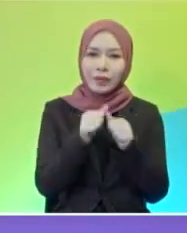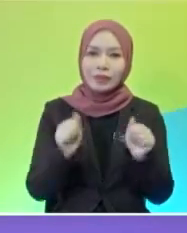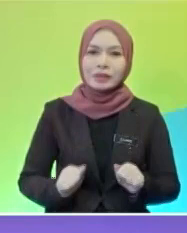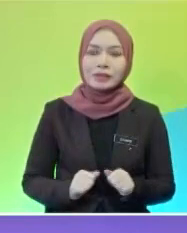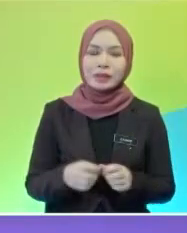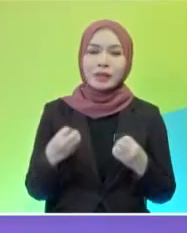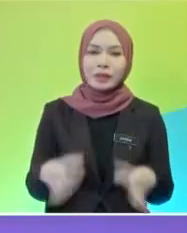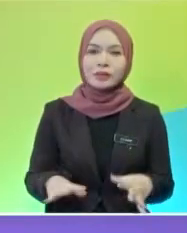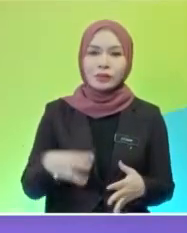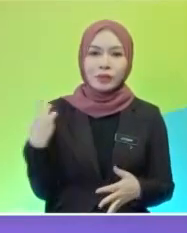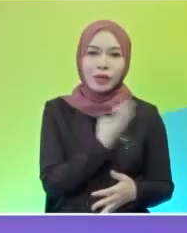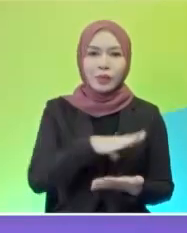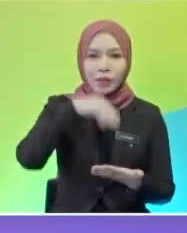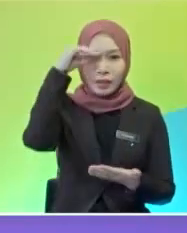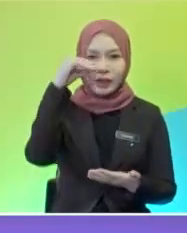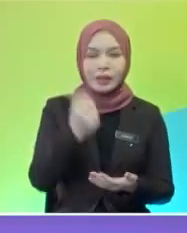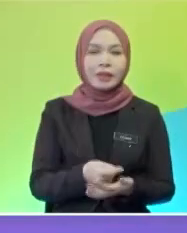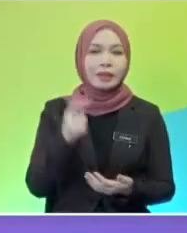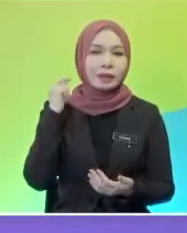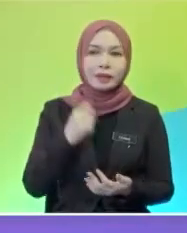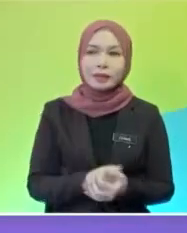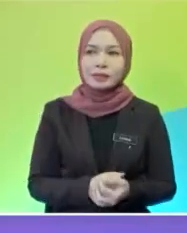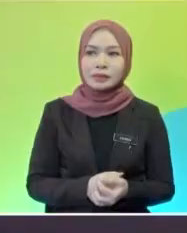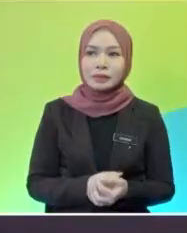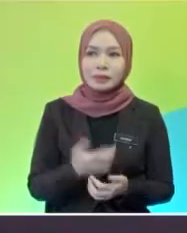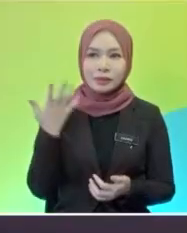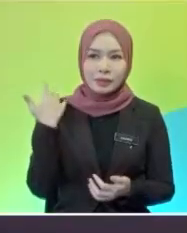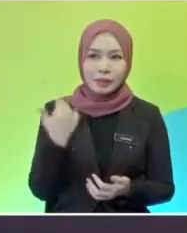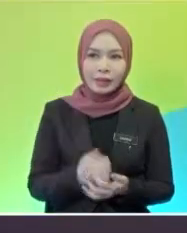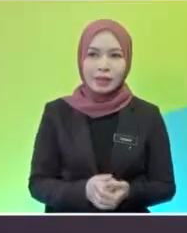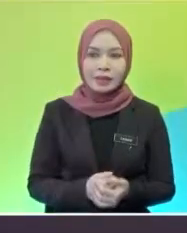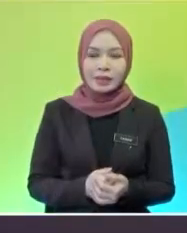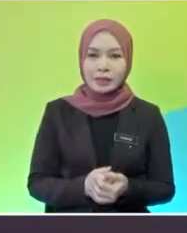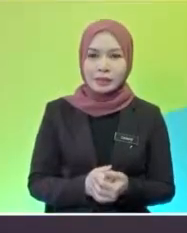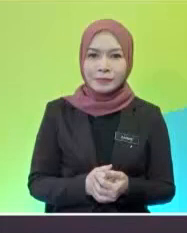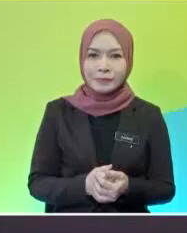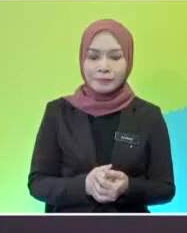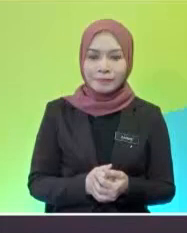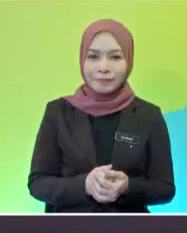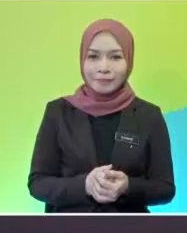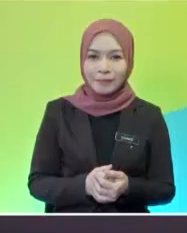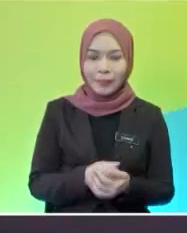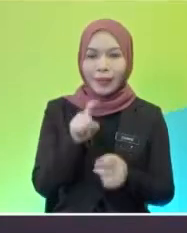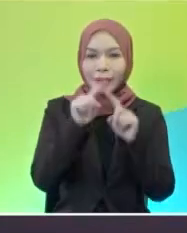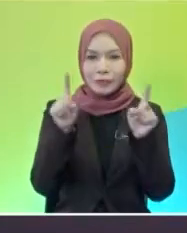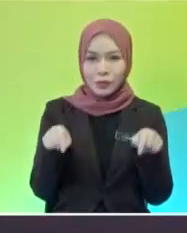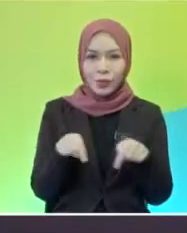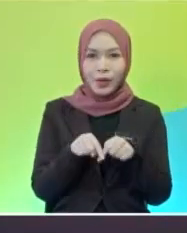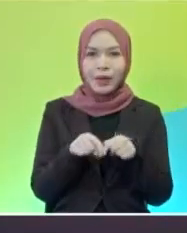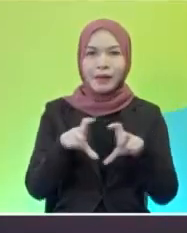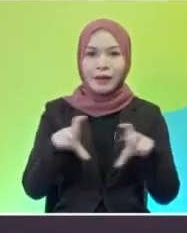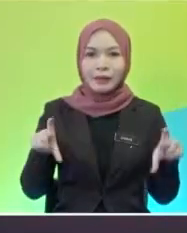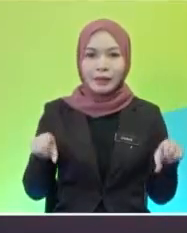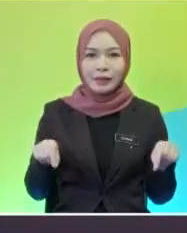just now. So the four shapes that we have learned today was? Square, triangle, rectangle and